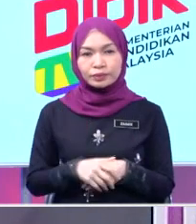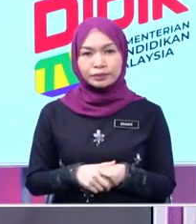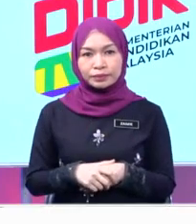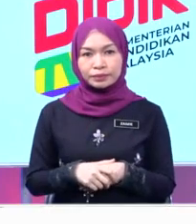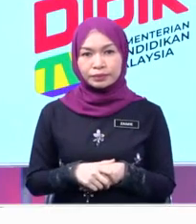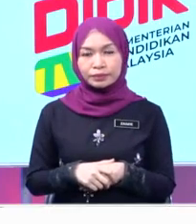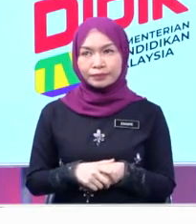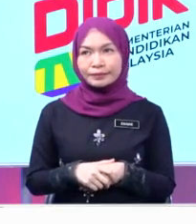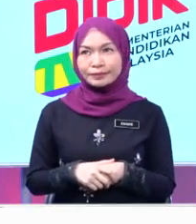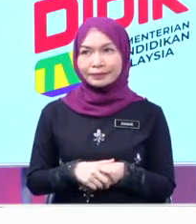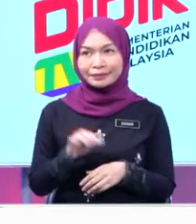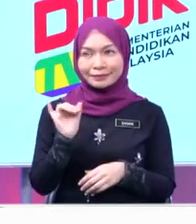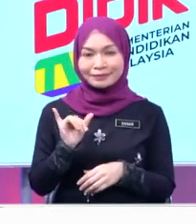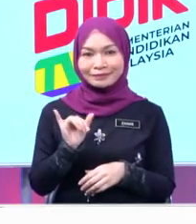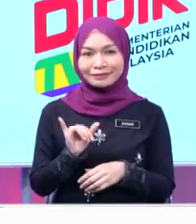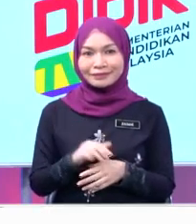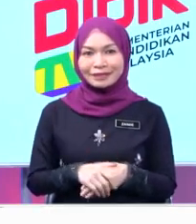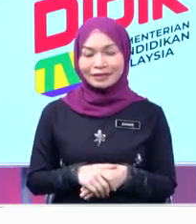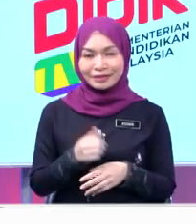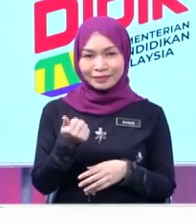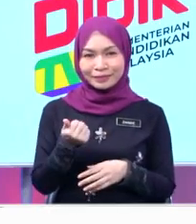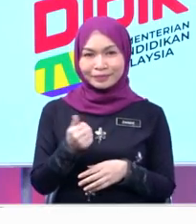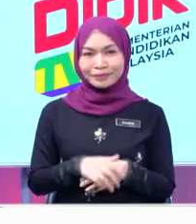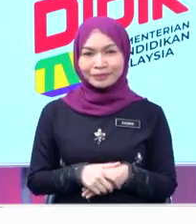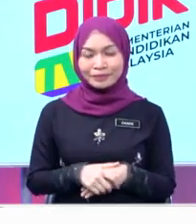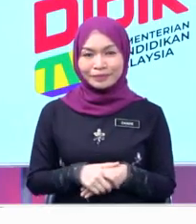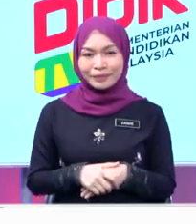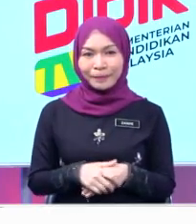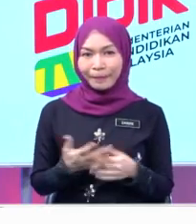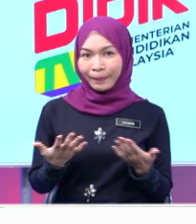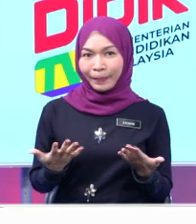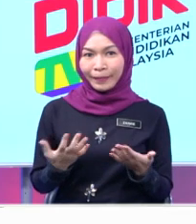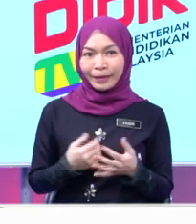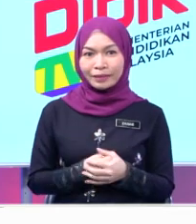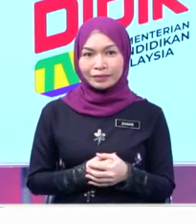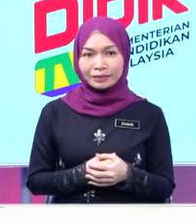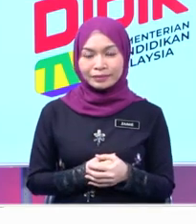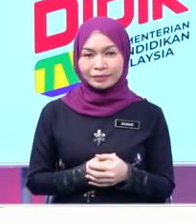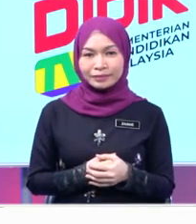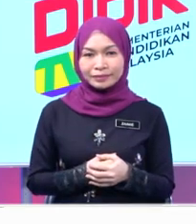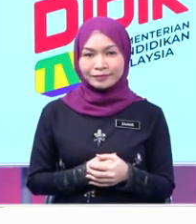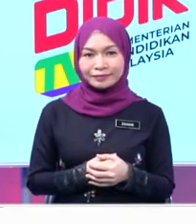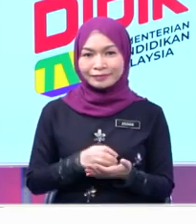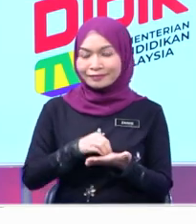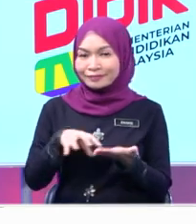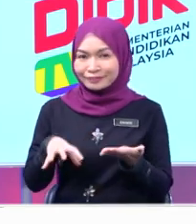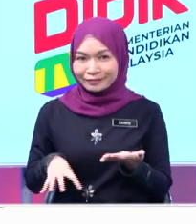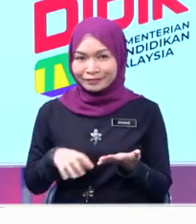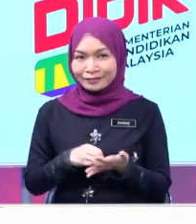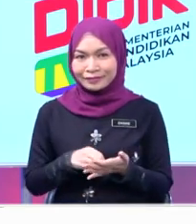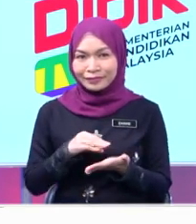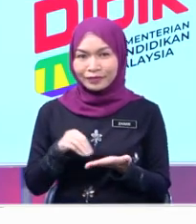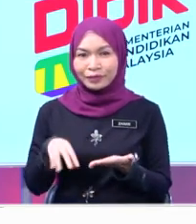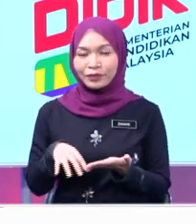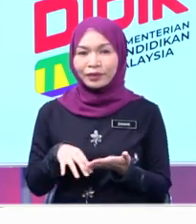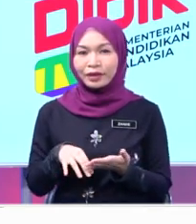Yes, Wairong. Thank you. So which one? People can easily get used to taking their own shopping